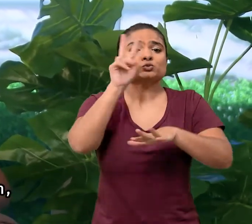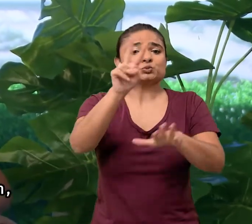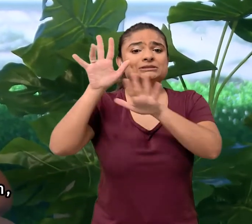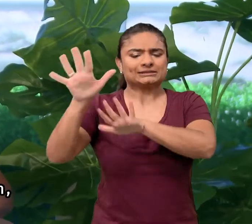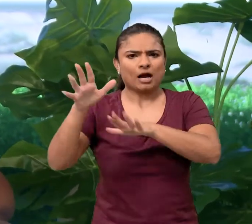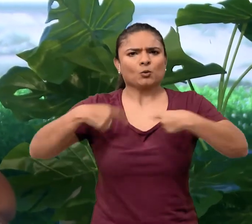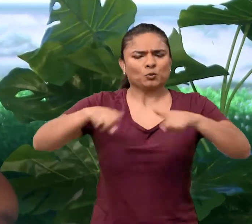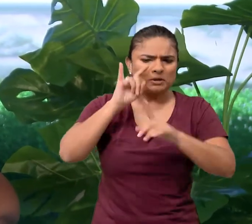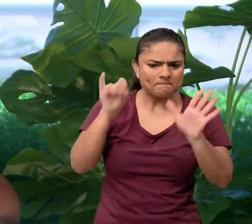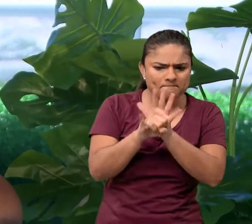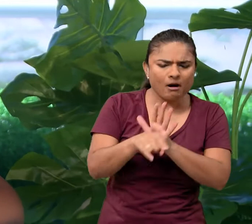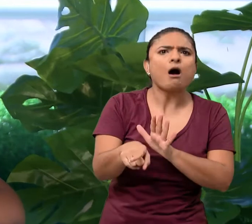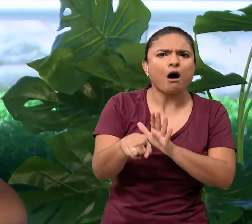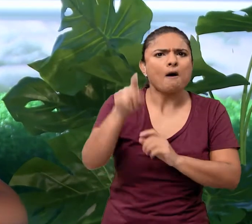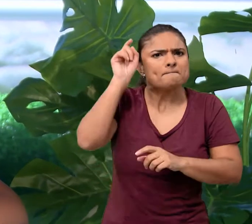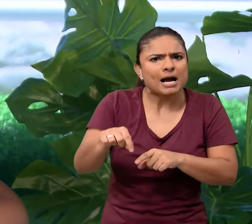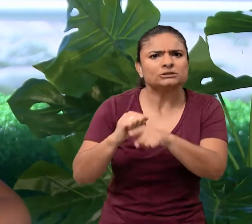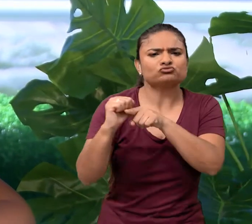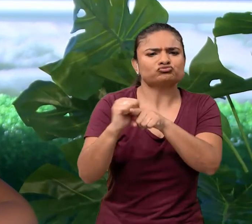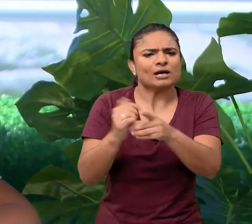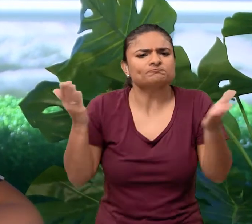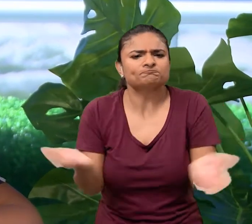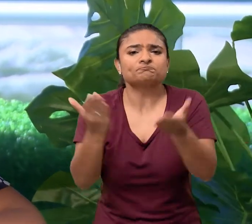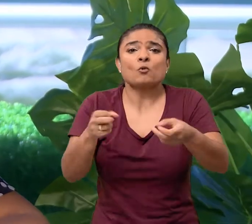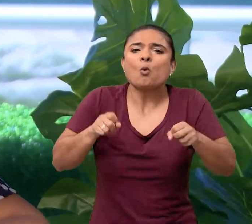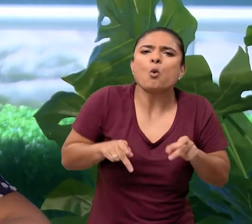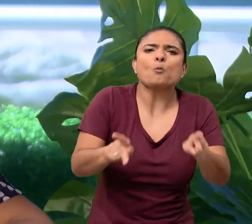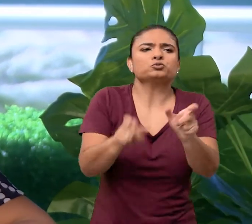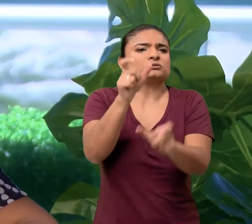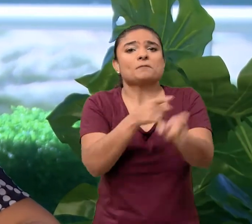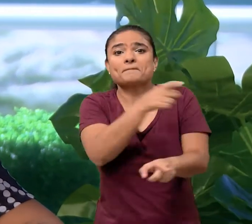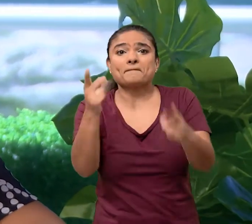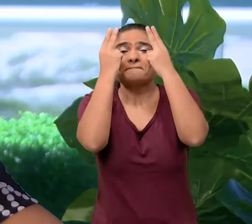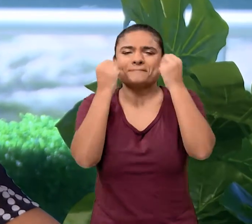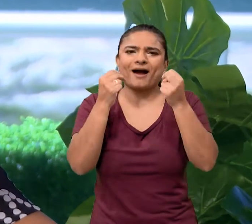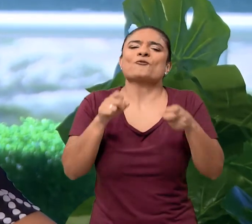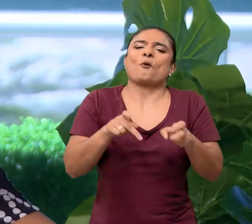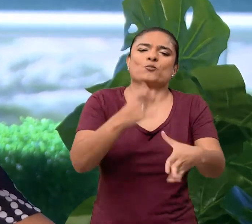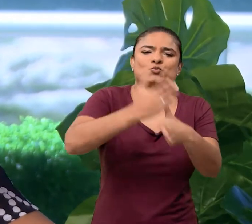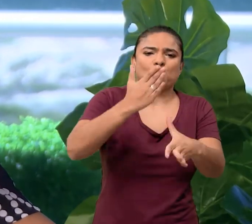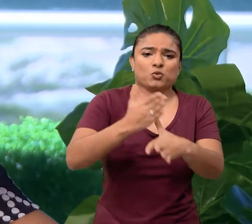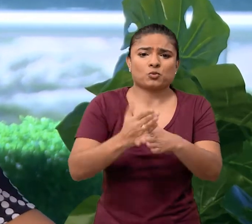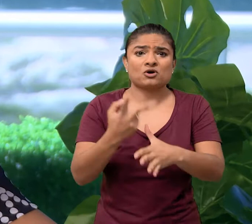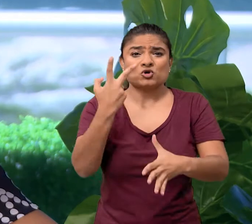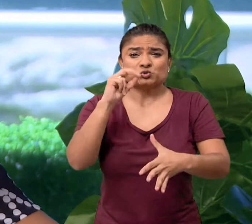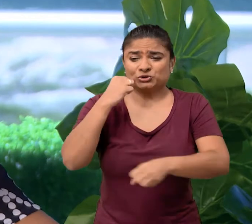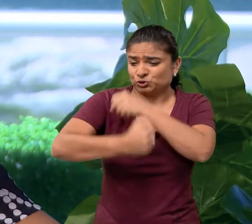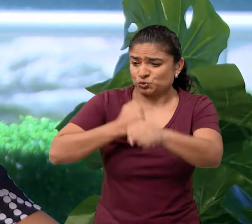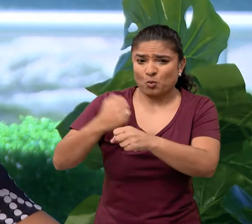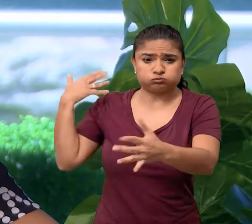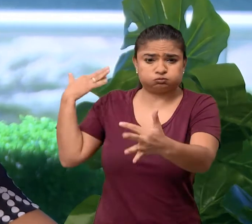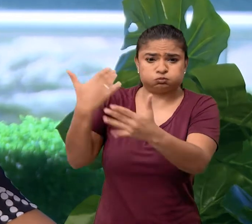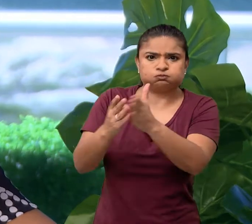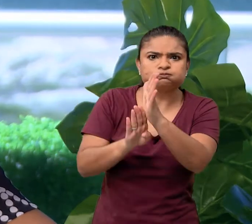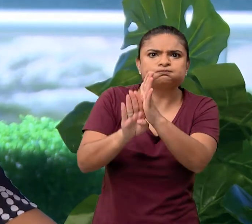from Cape Town who identified the need to provide training and employment opportunities for the blind. The 20s was such an era of